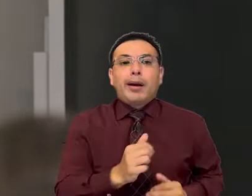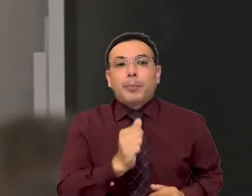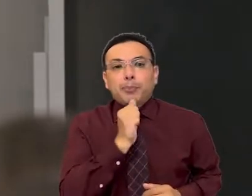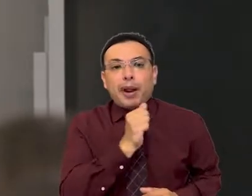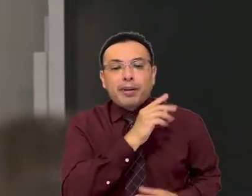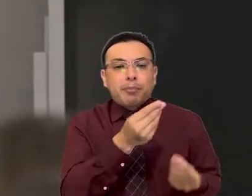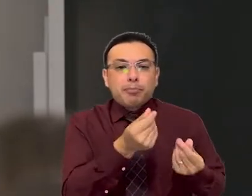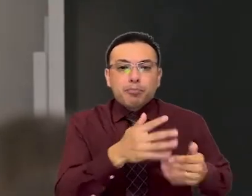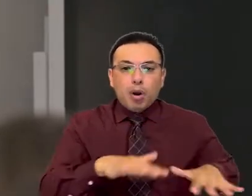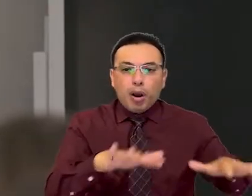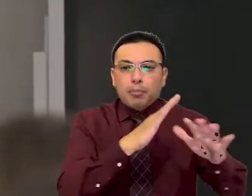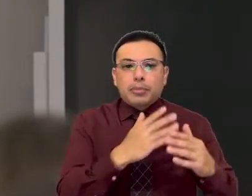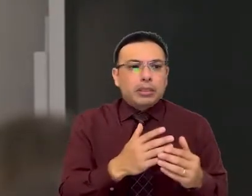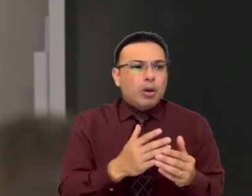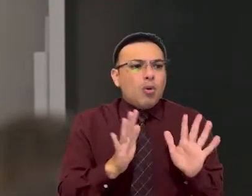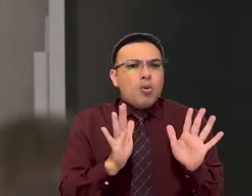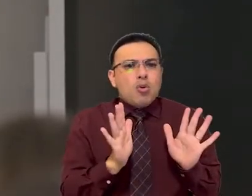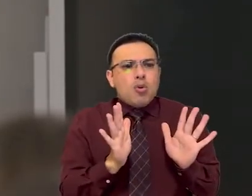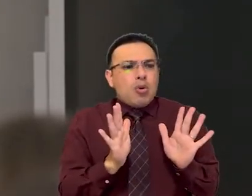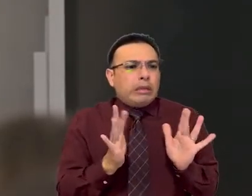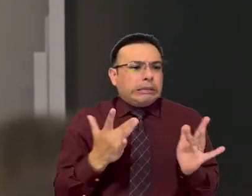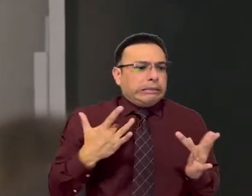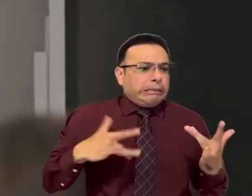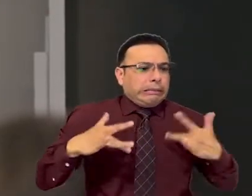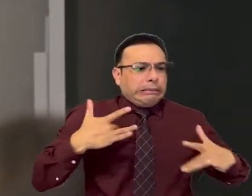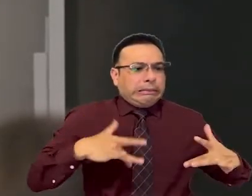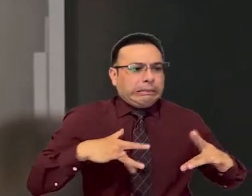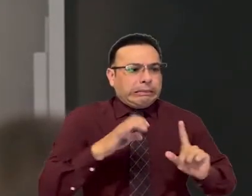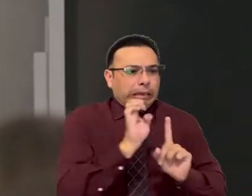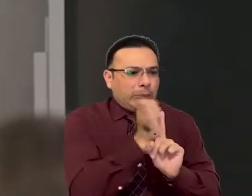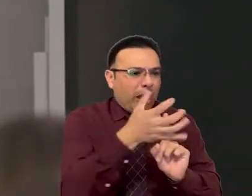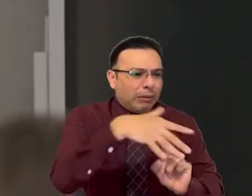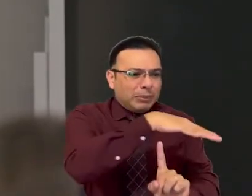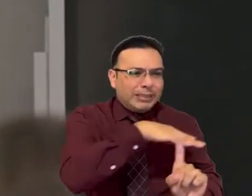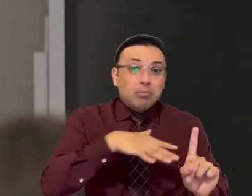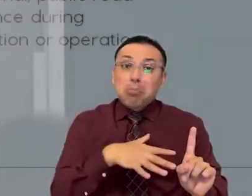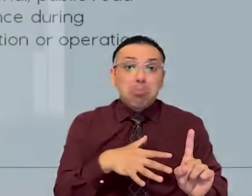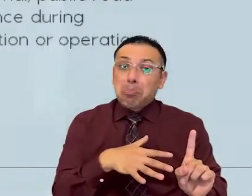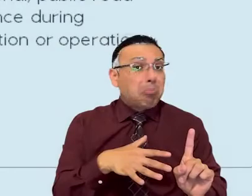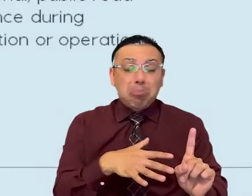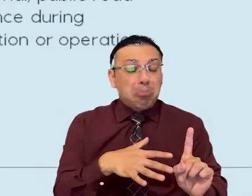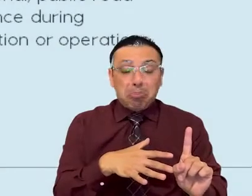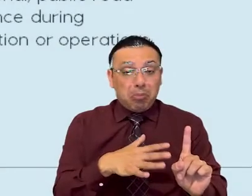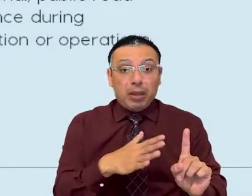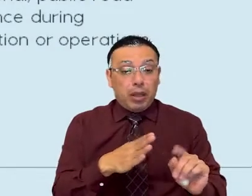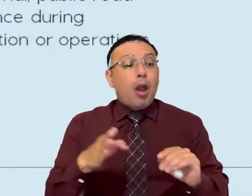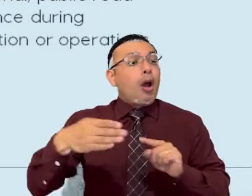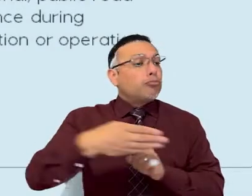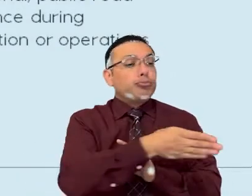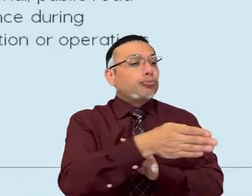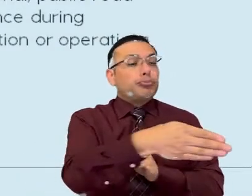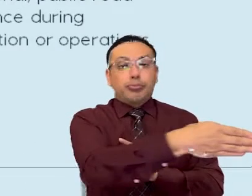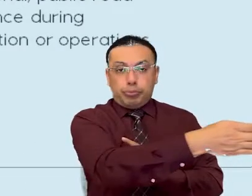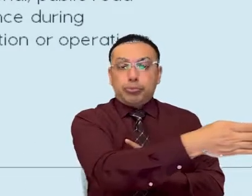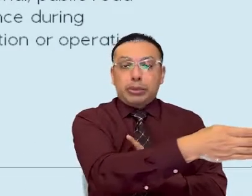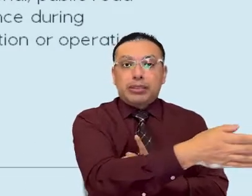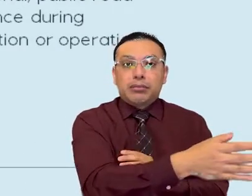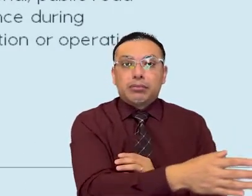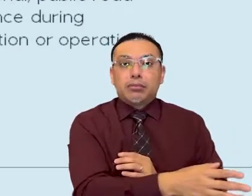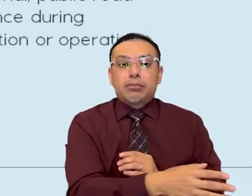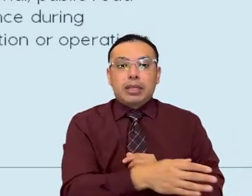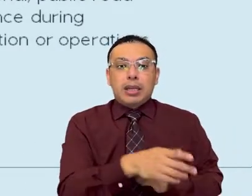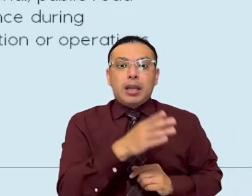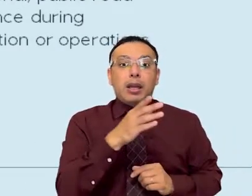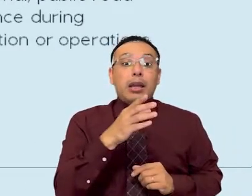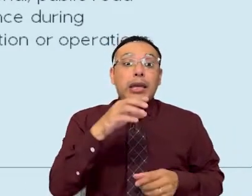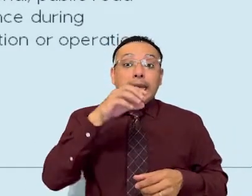areas in terms of shoreline. It's going to be somewhere, it's not going to float in the water like it looks here, but that'll give you a